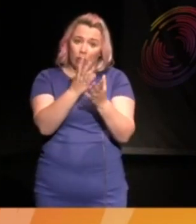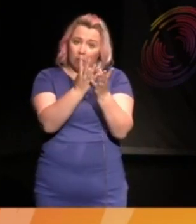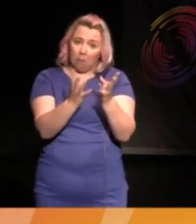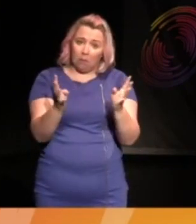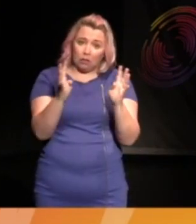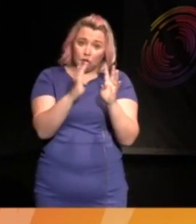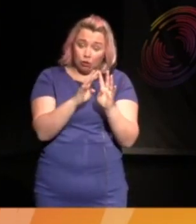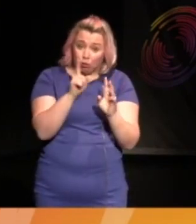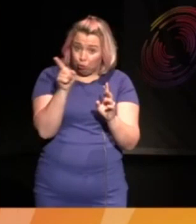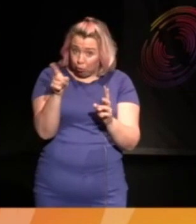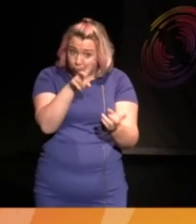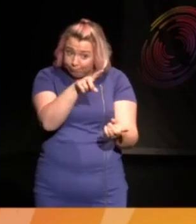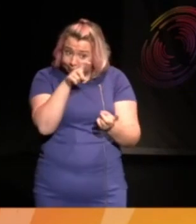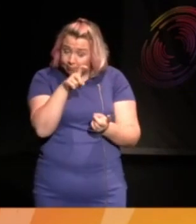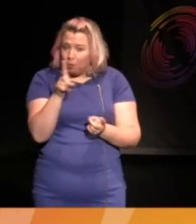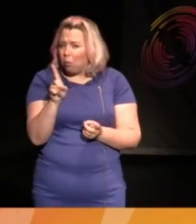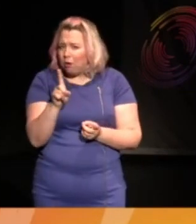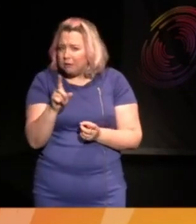One of the most